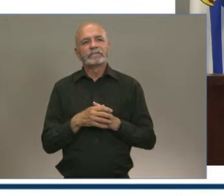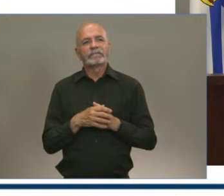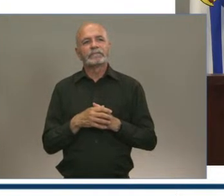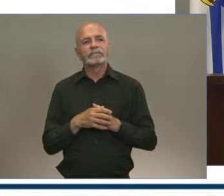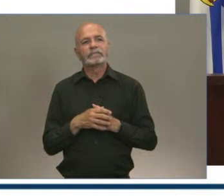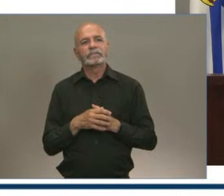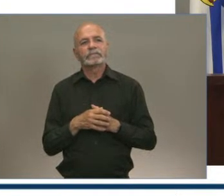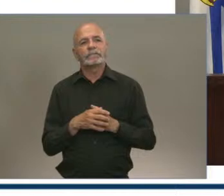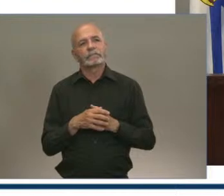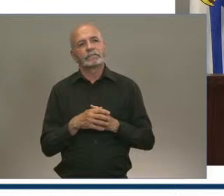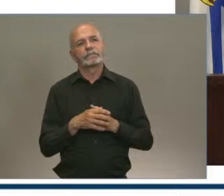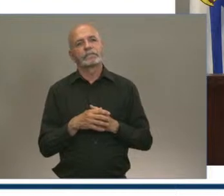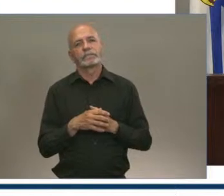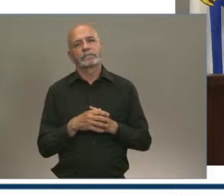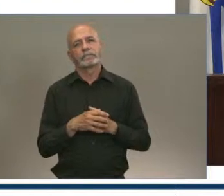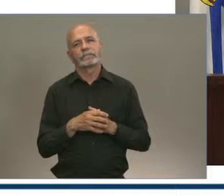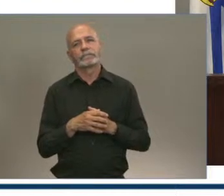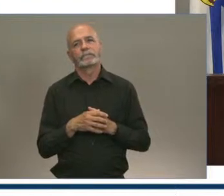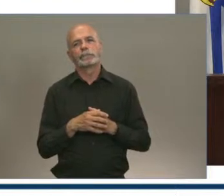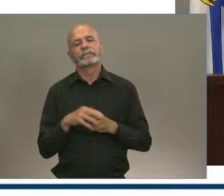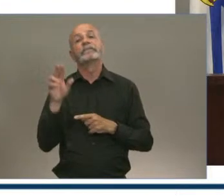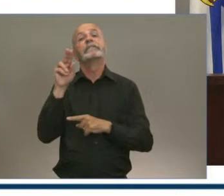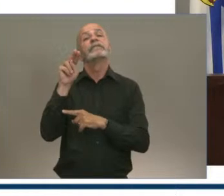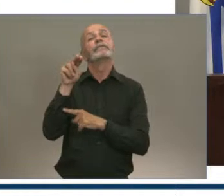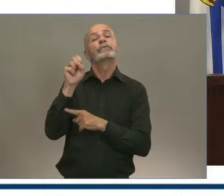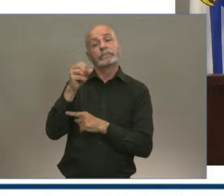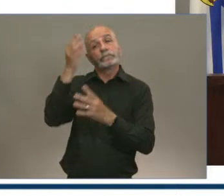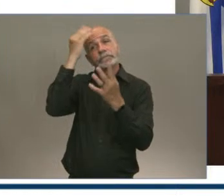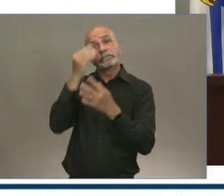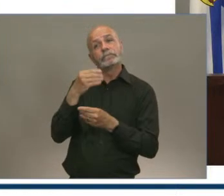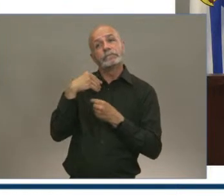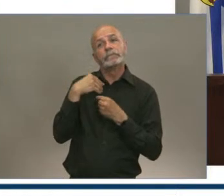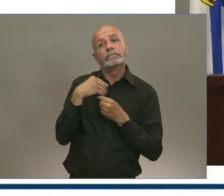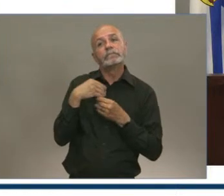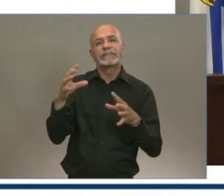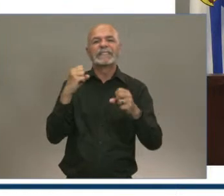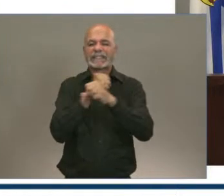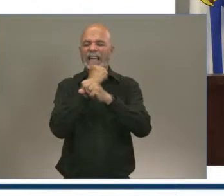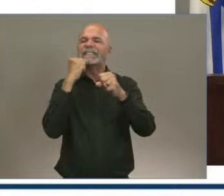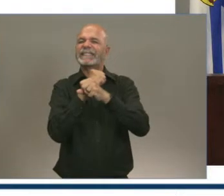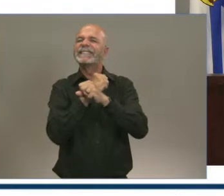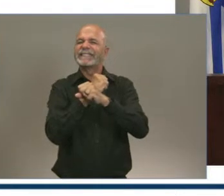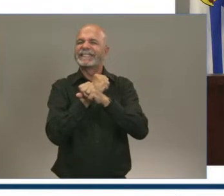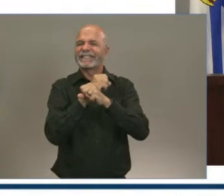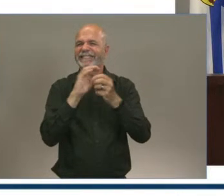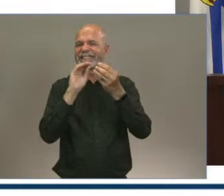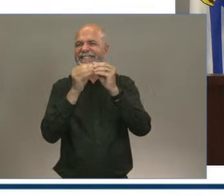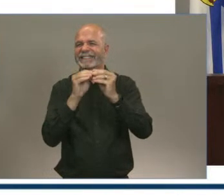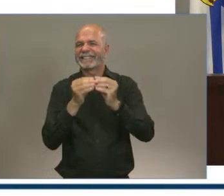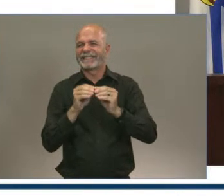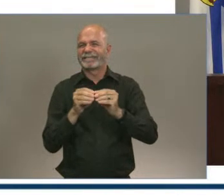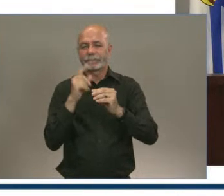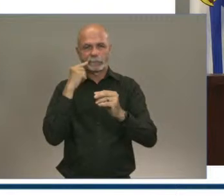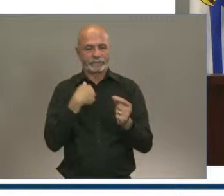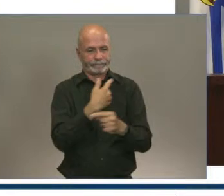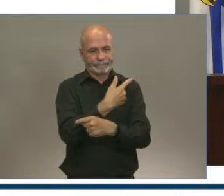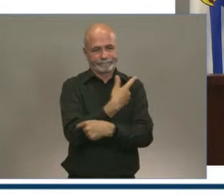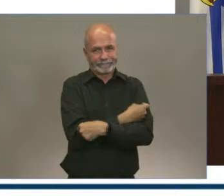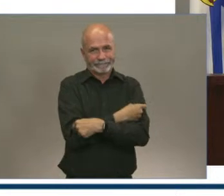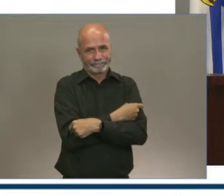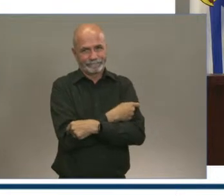province released today some statistics showing the relationship between vaccinations and cases